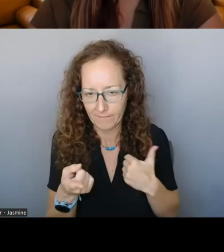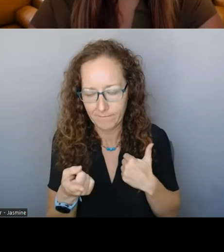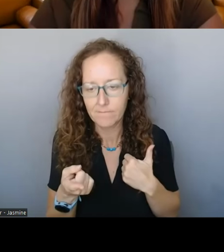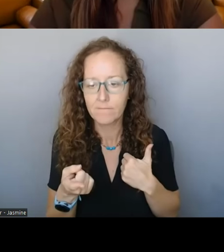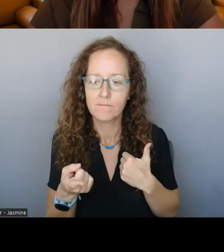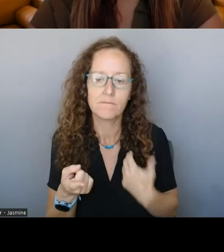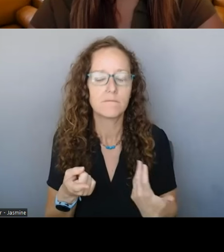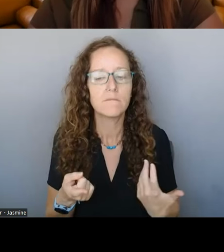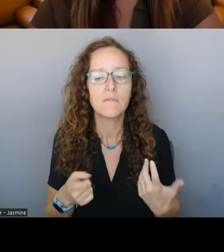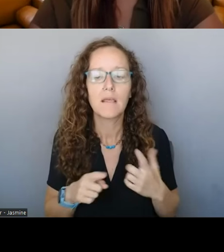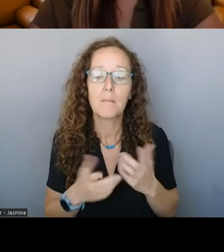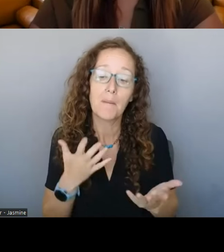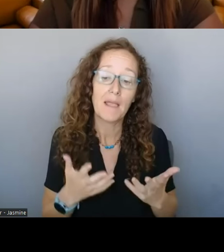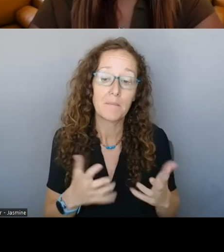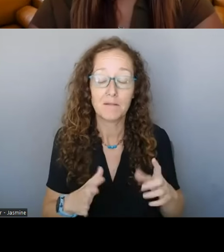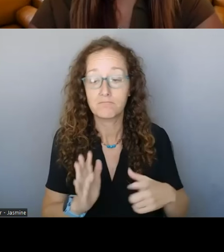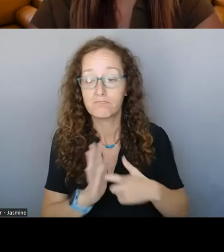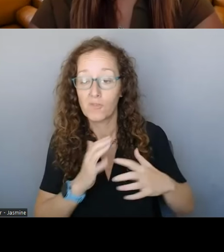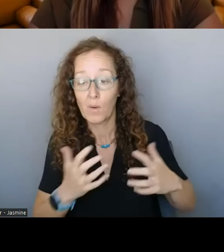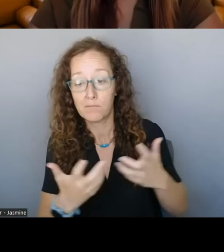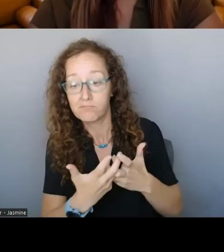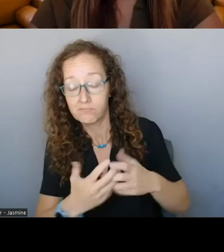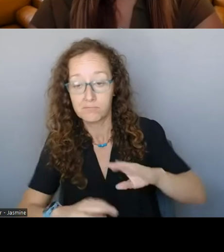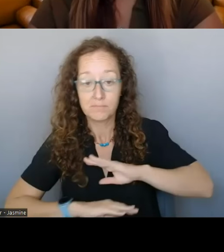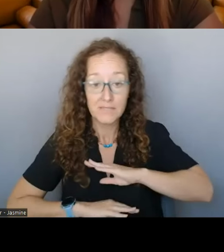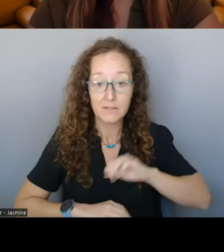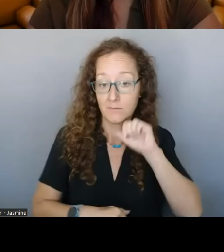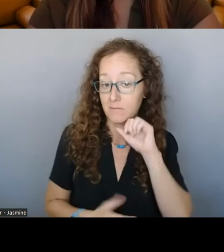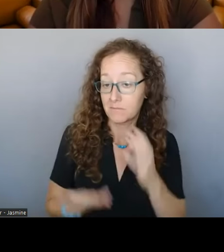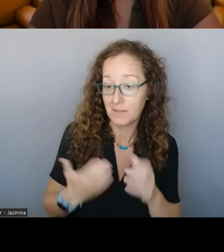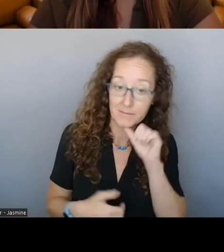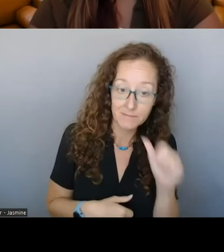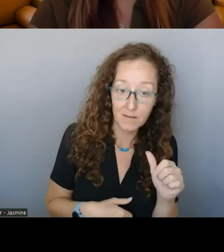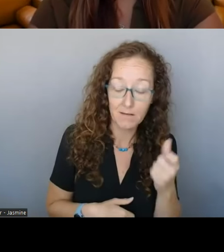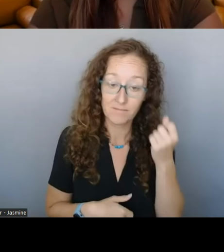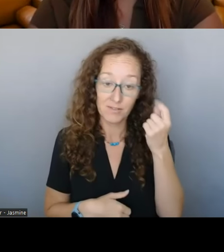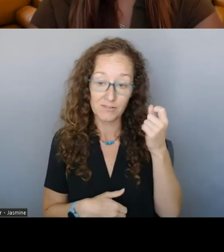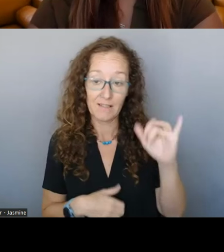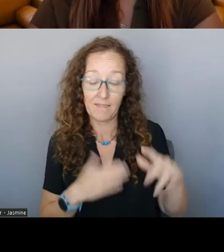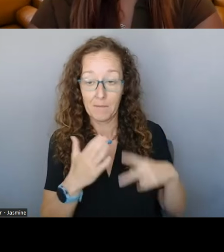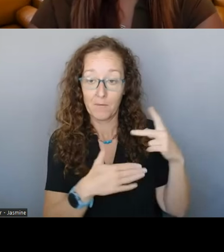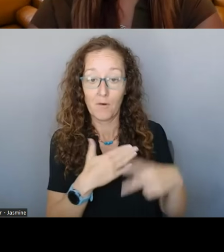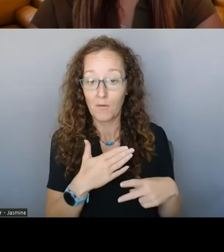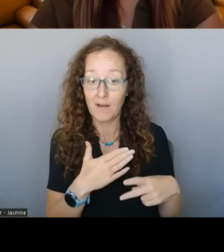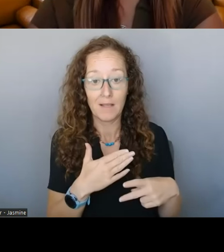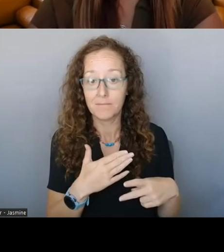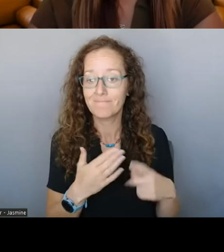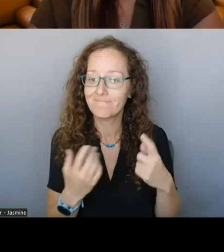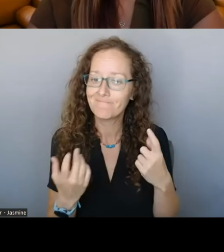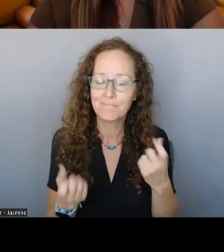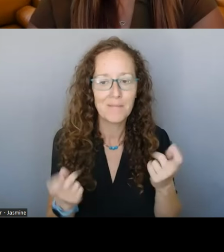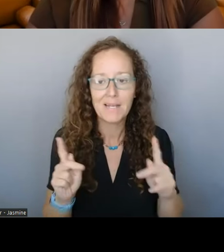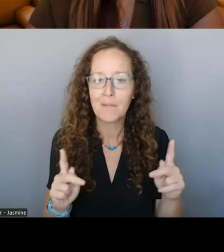but something to note about this program is that it is a very underutilized program. There